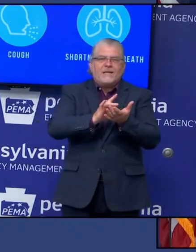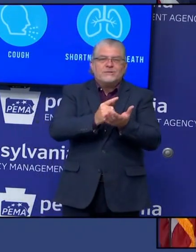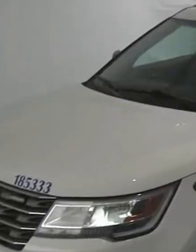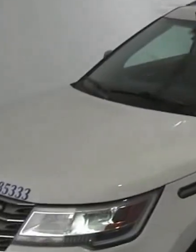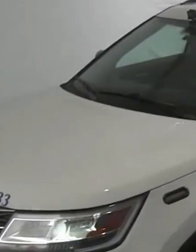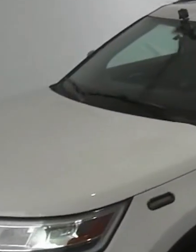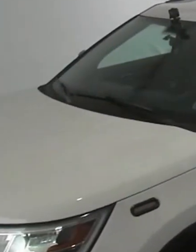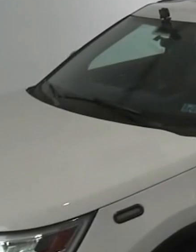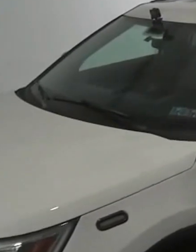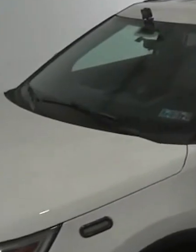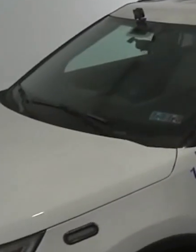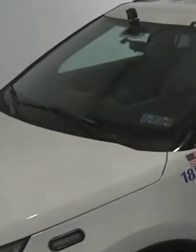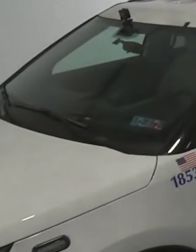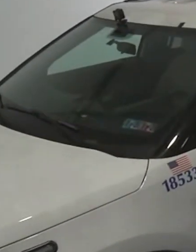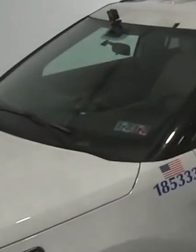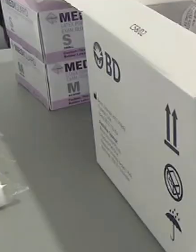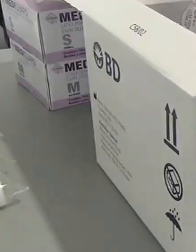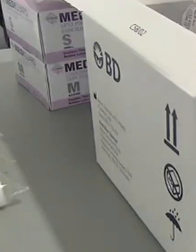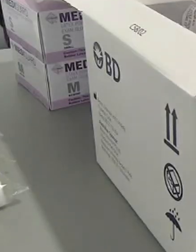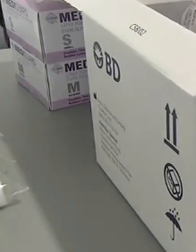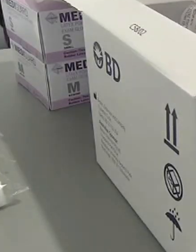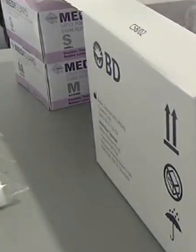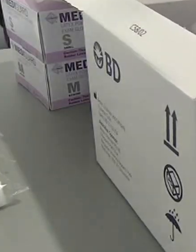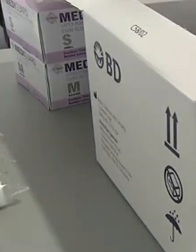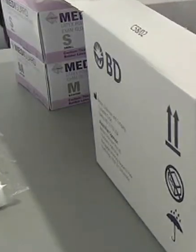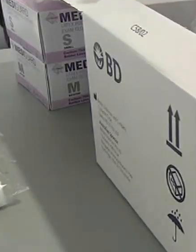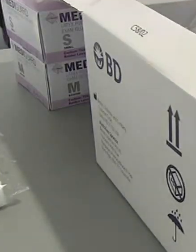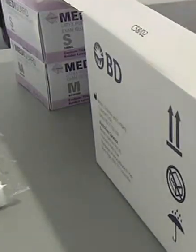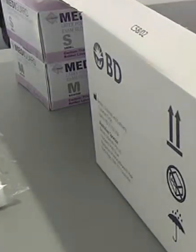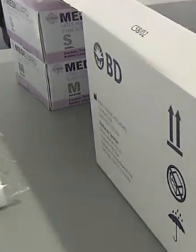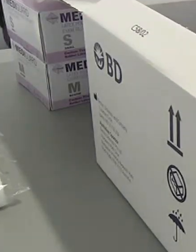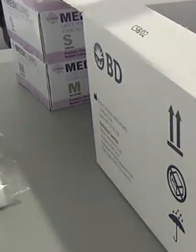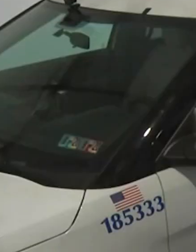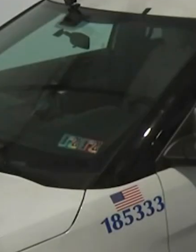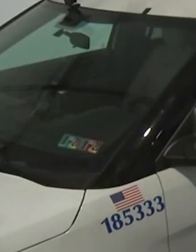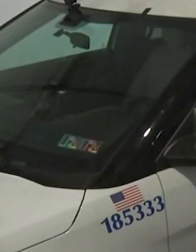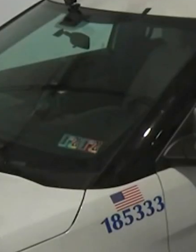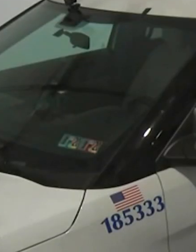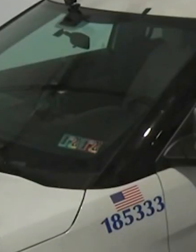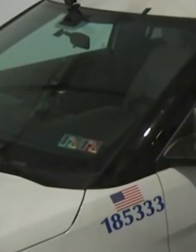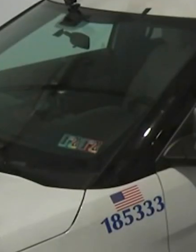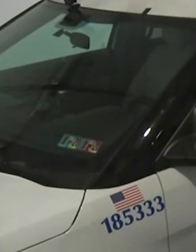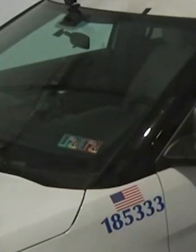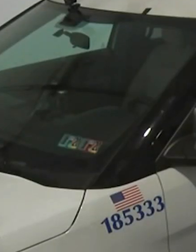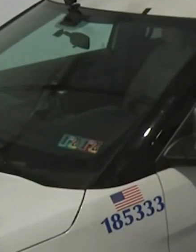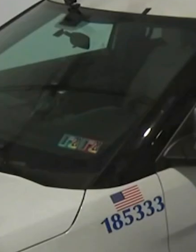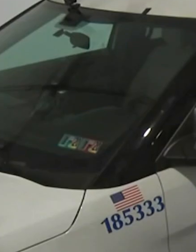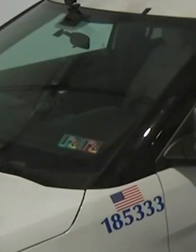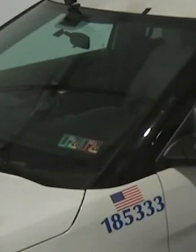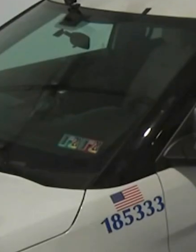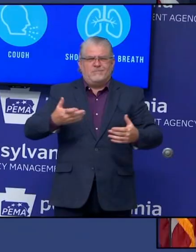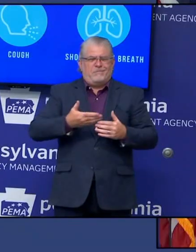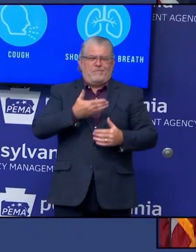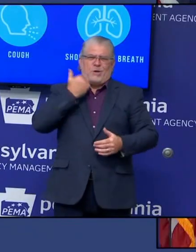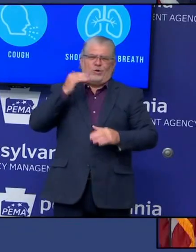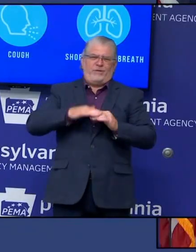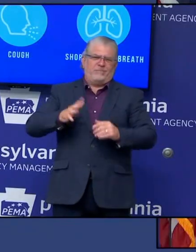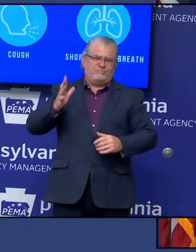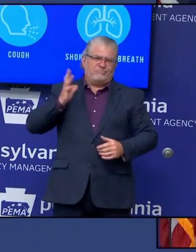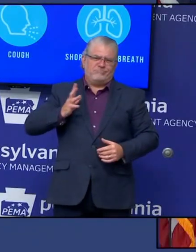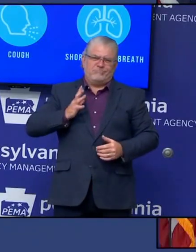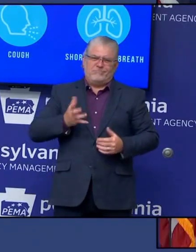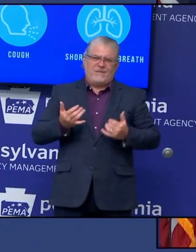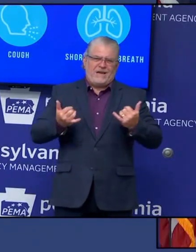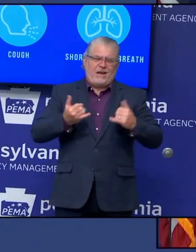therapeutics. The overarching concern is that the public adopts a false sense of security at the worst possible time. As the